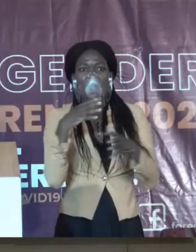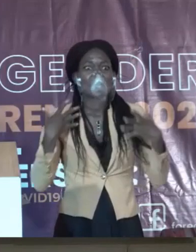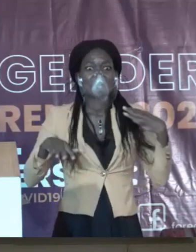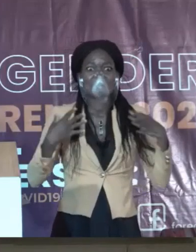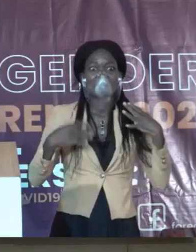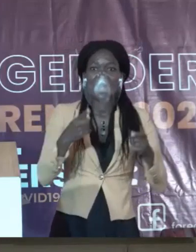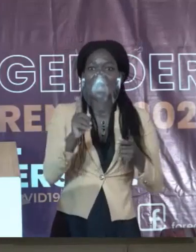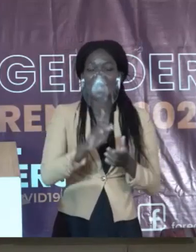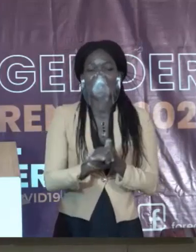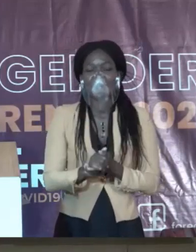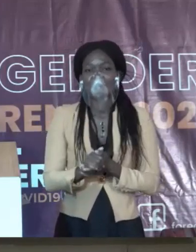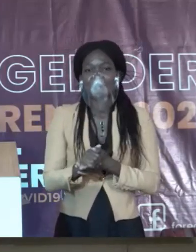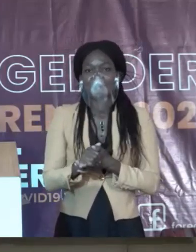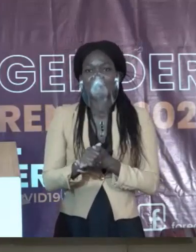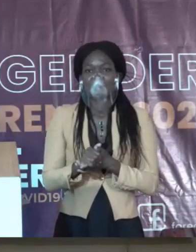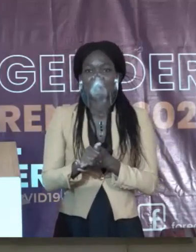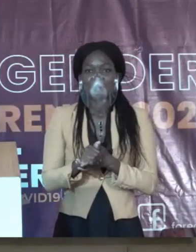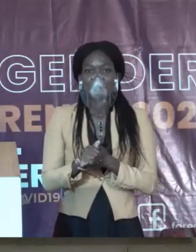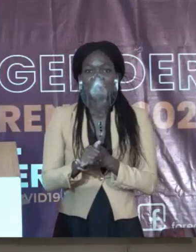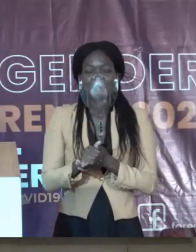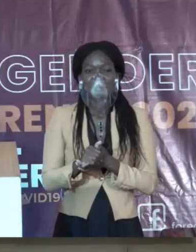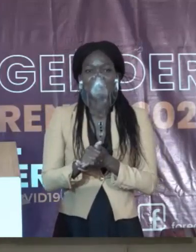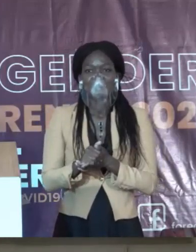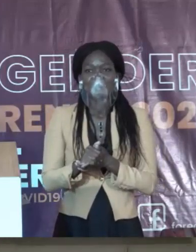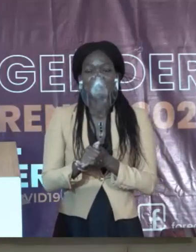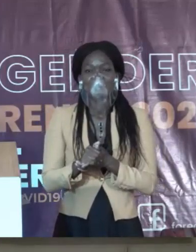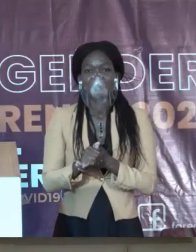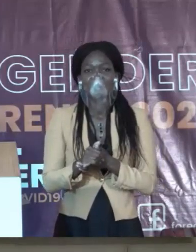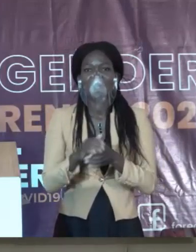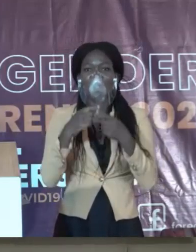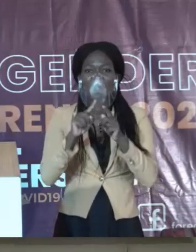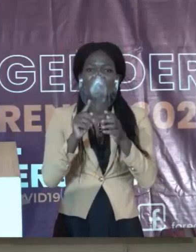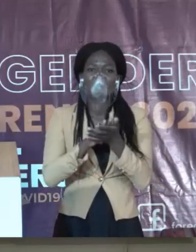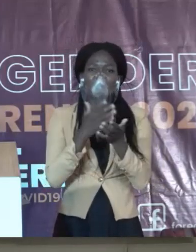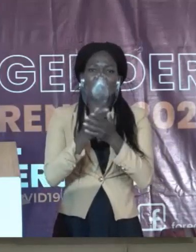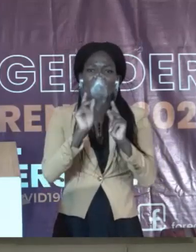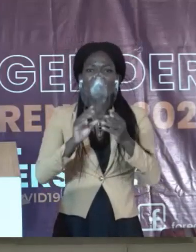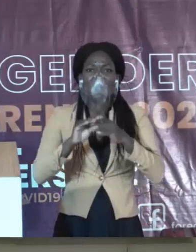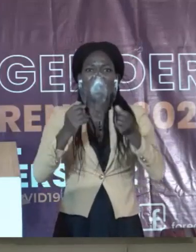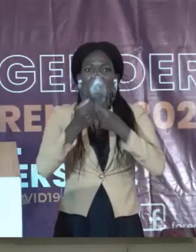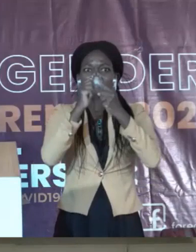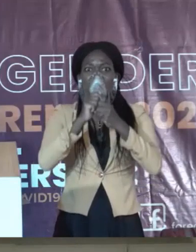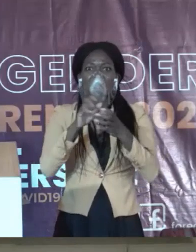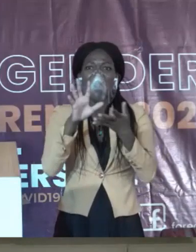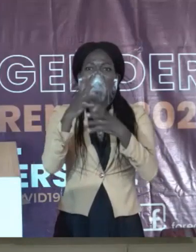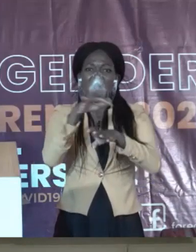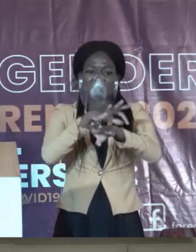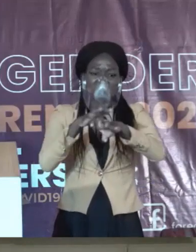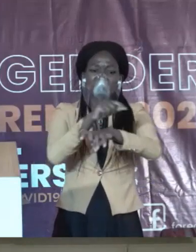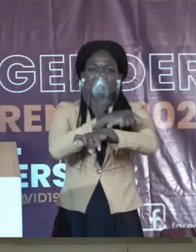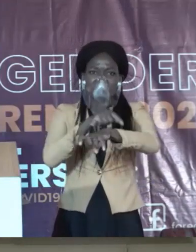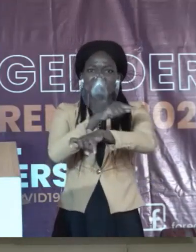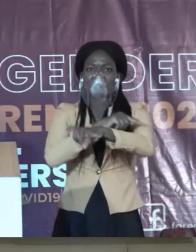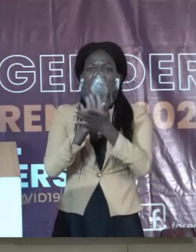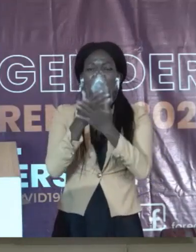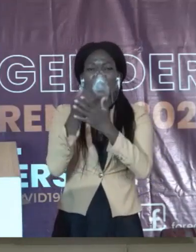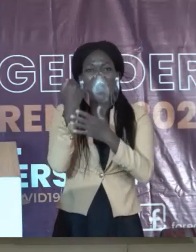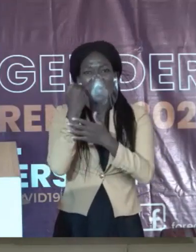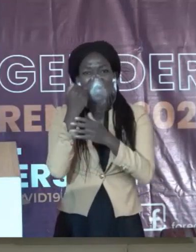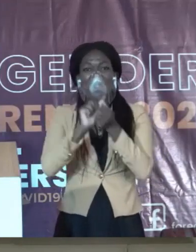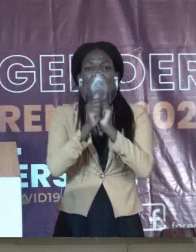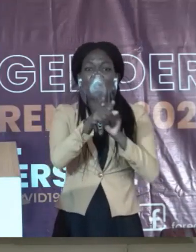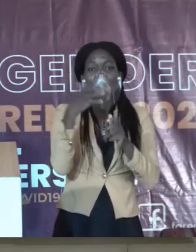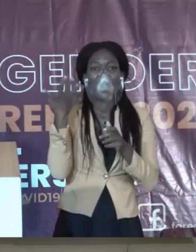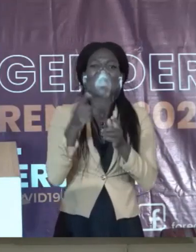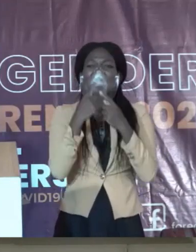all of the building back better policies need to be focused on women, on